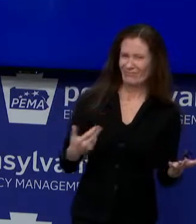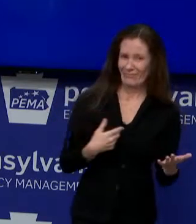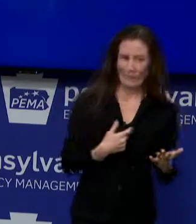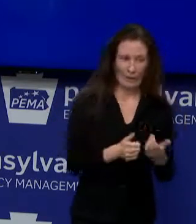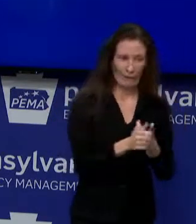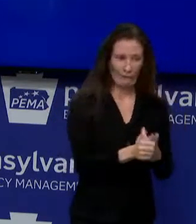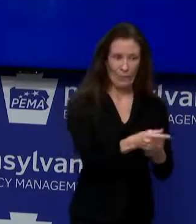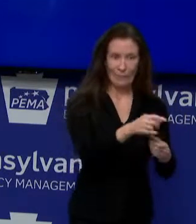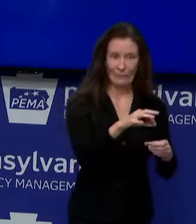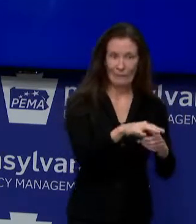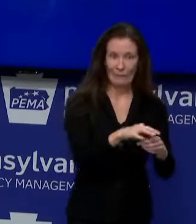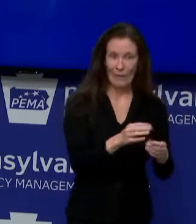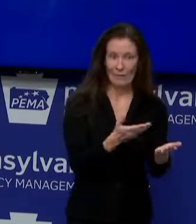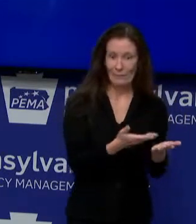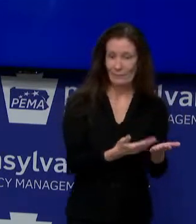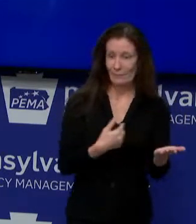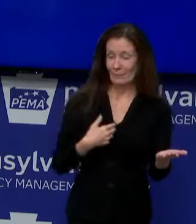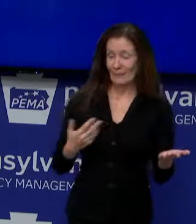puzzling.